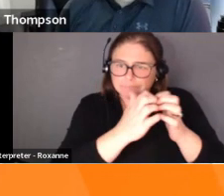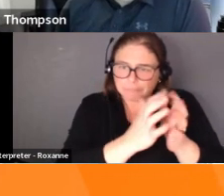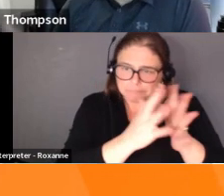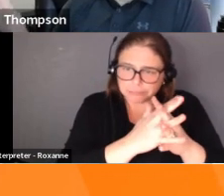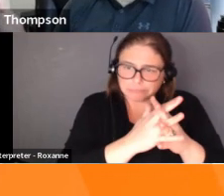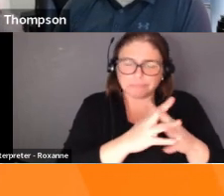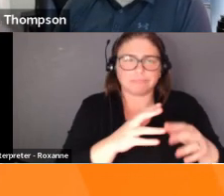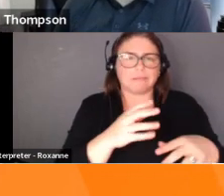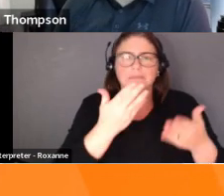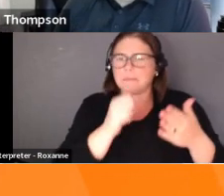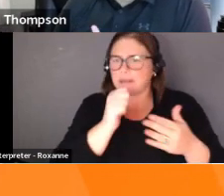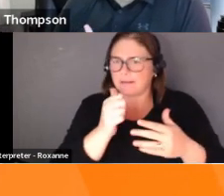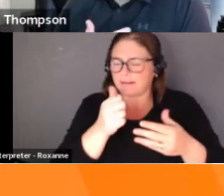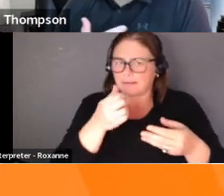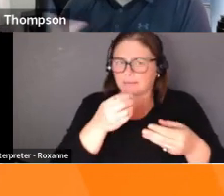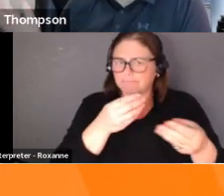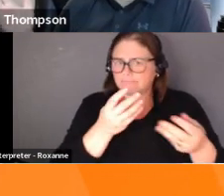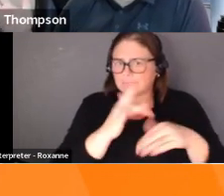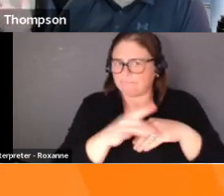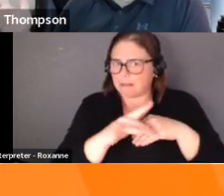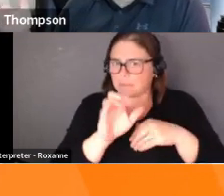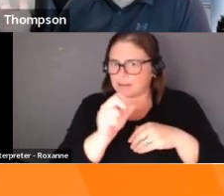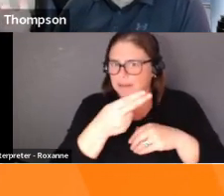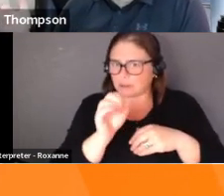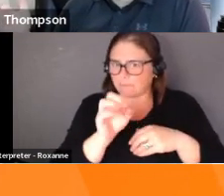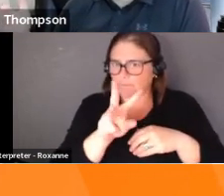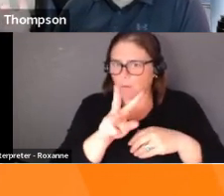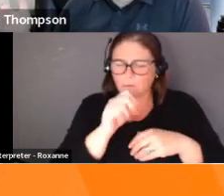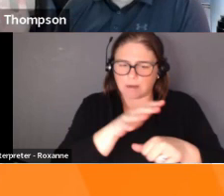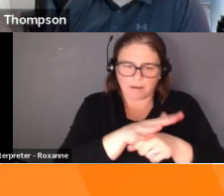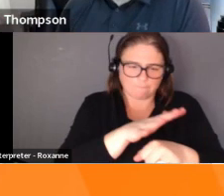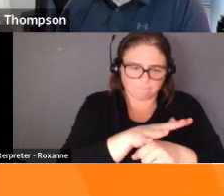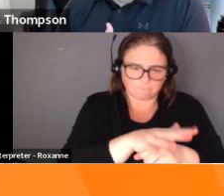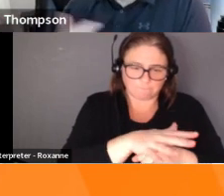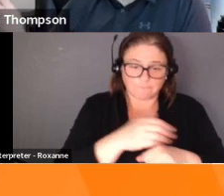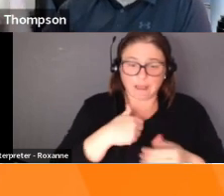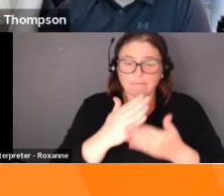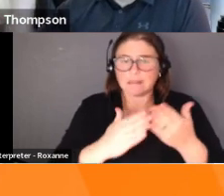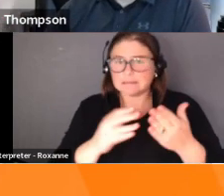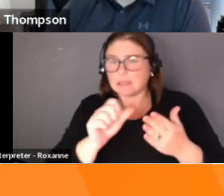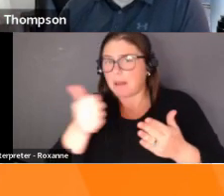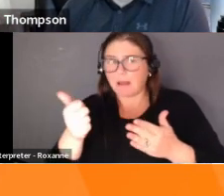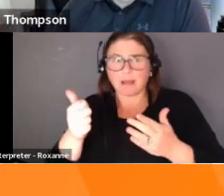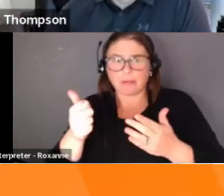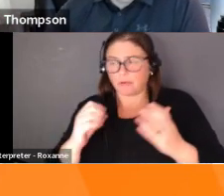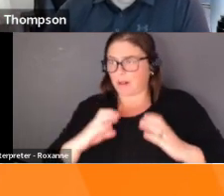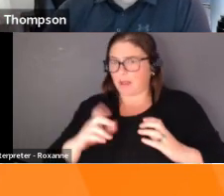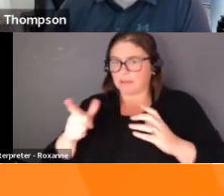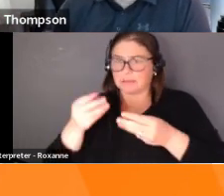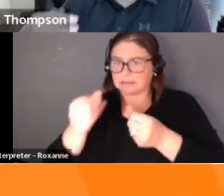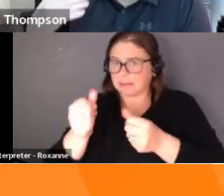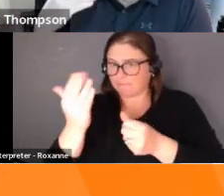Okay, I have some clients where we spend $15,000 a month on ads. Okay, but it turns into a lot more money than